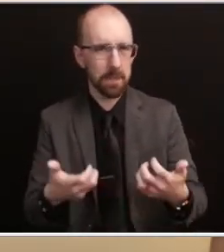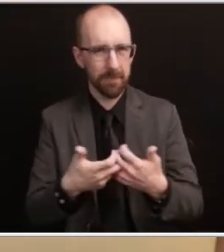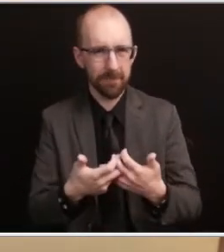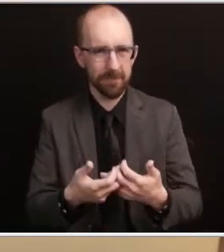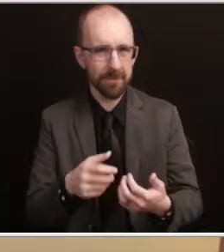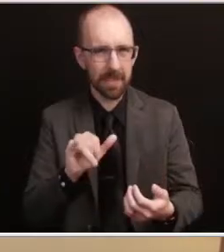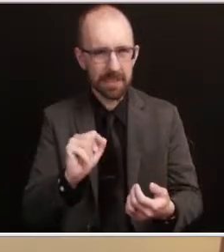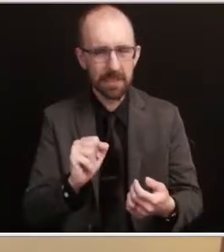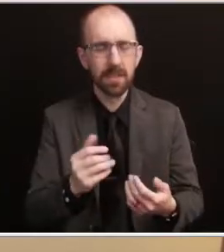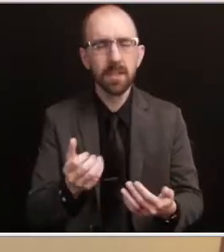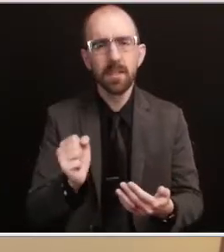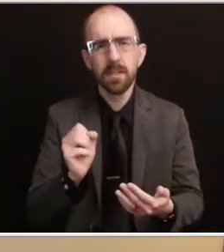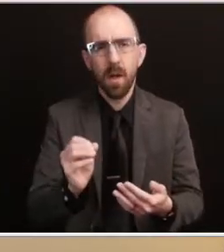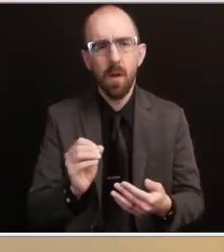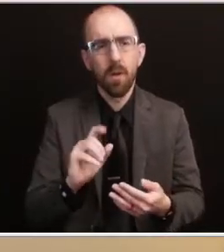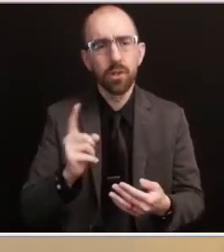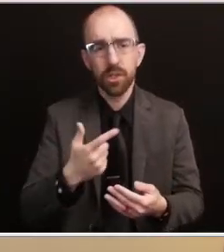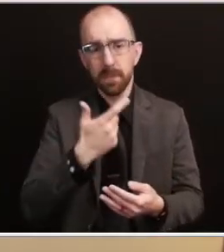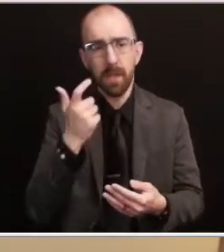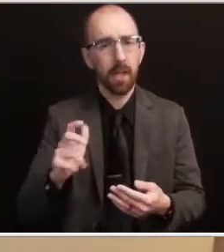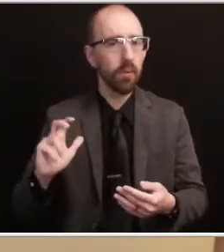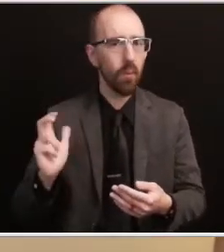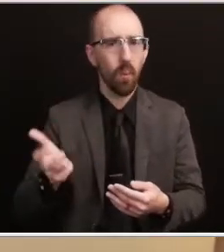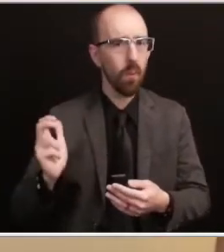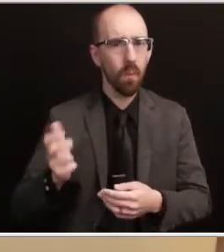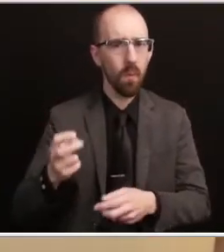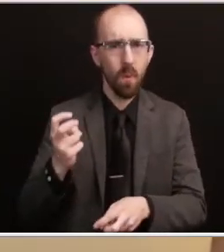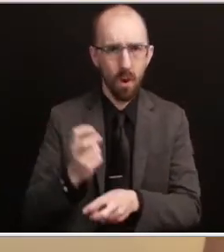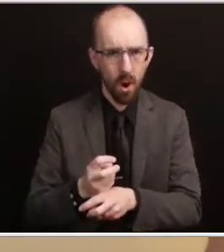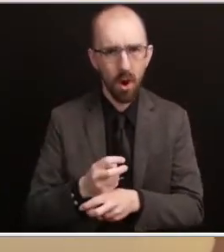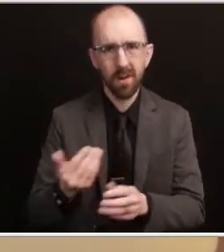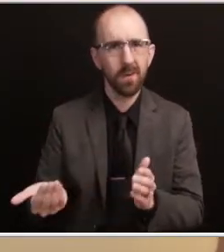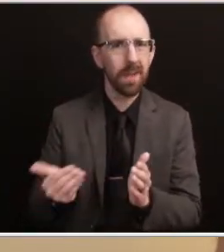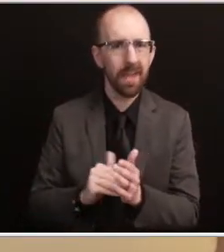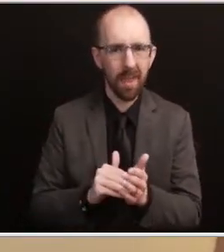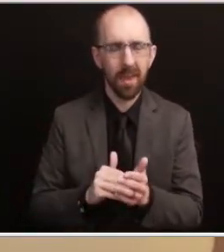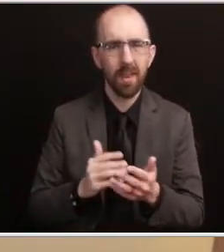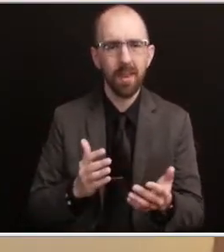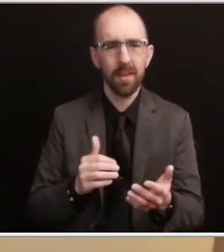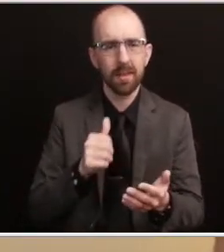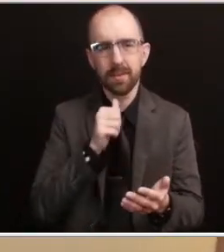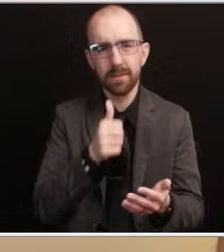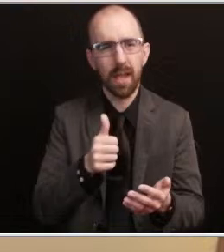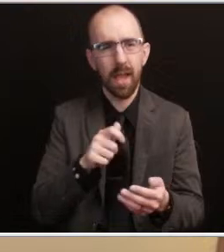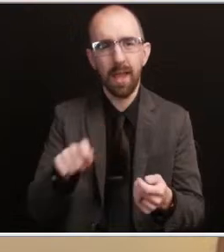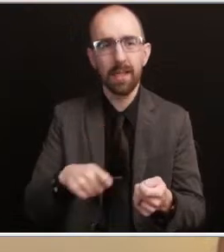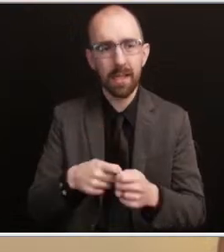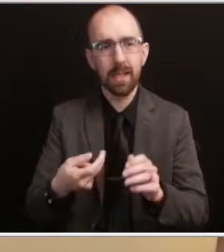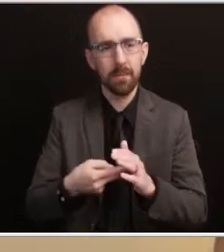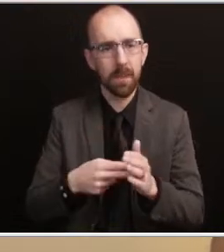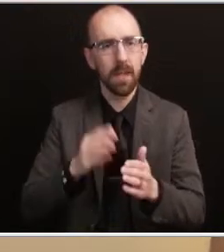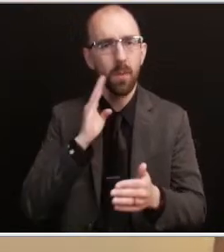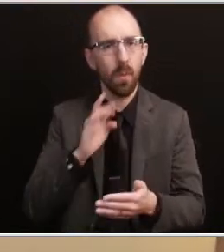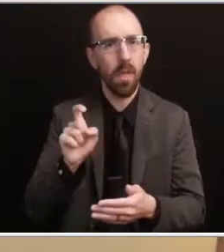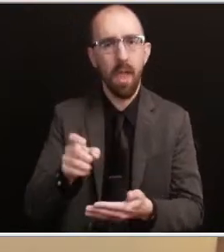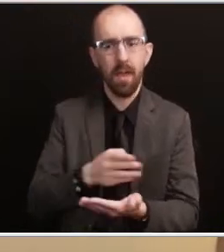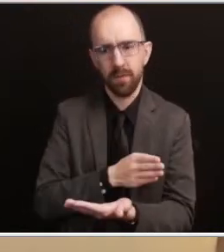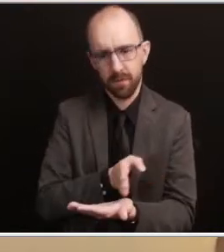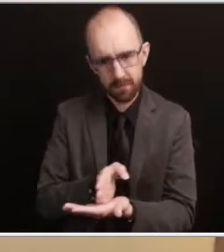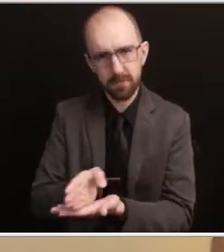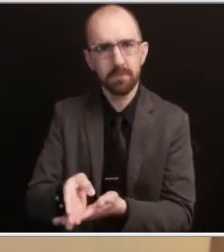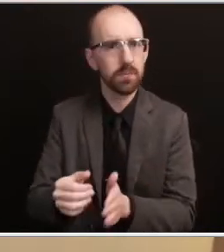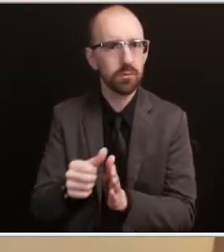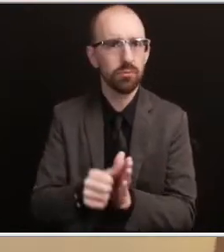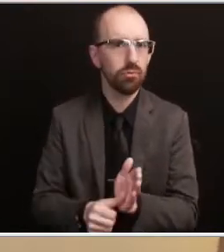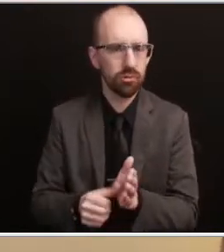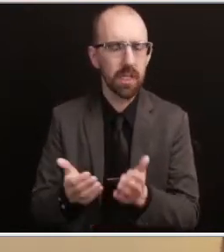And so just because you throw hard, again, doesn't necessarily mean you're going to go down that road.